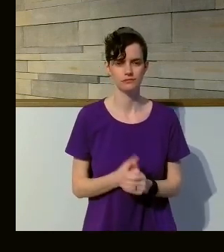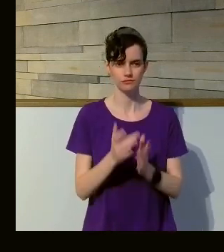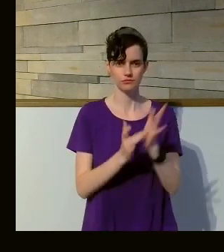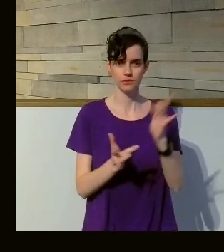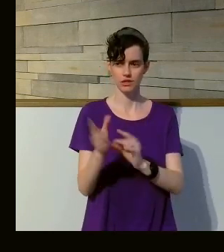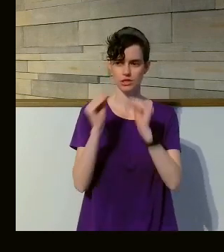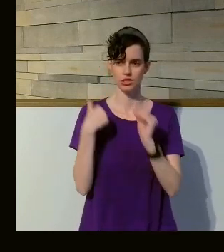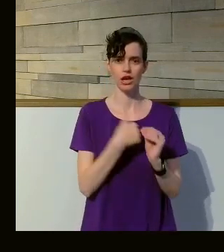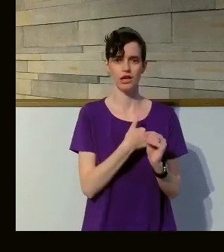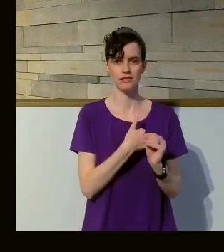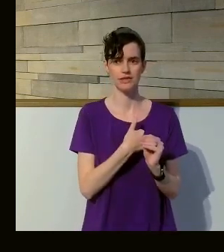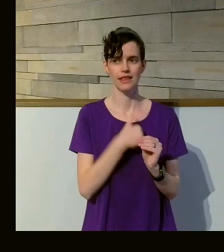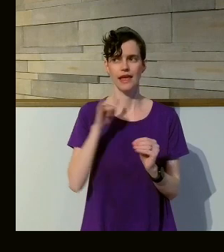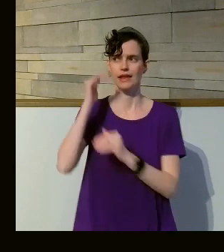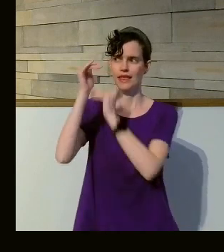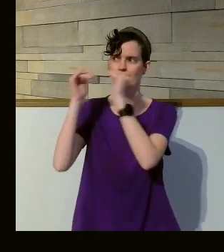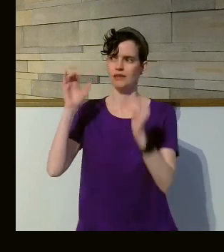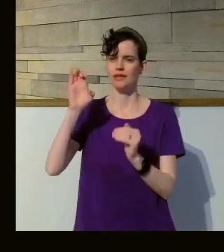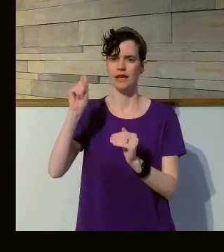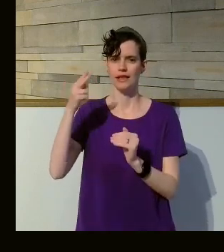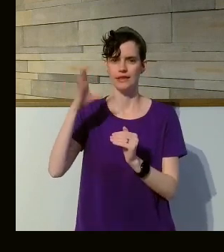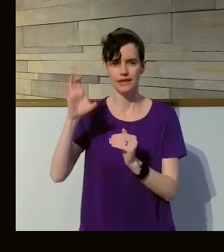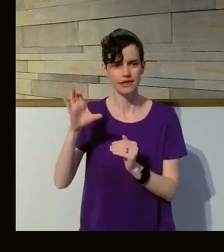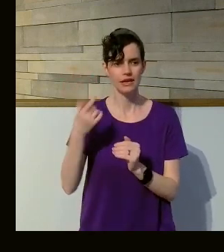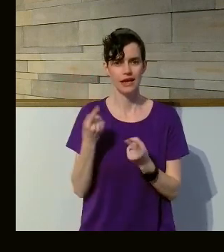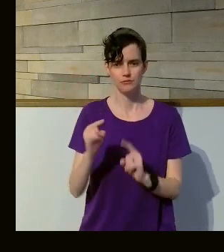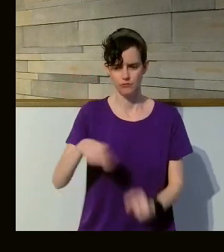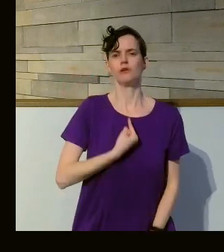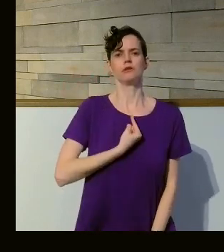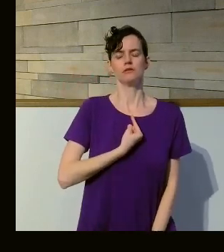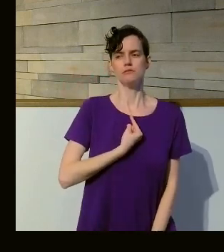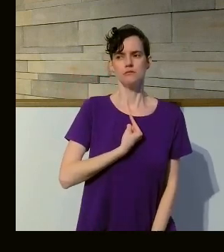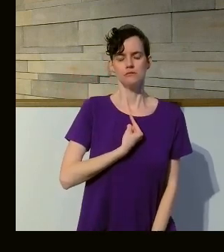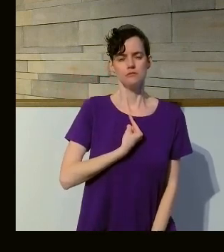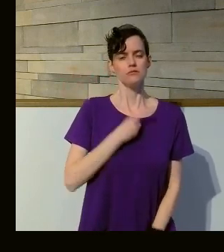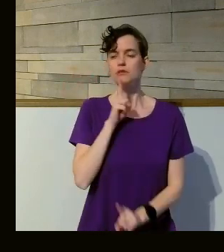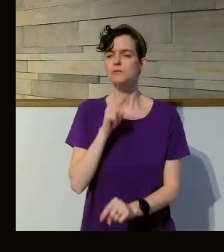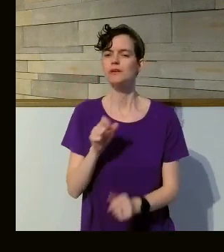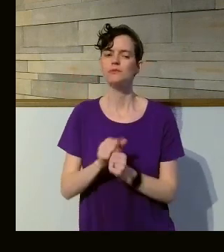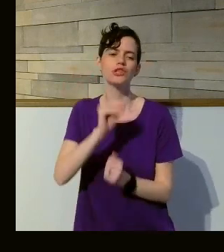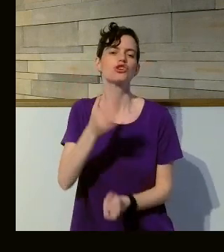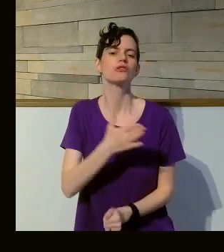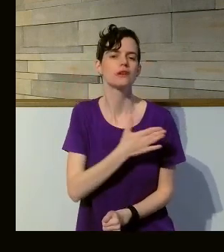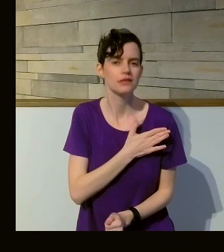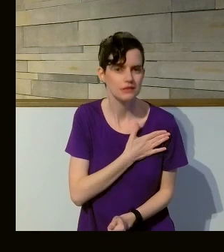Jesus teaches us that ethic from above, that whenever we're insulted, we respond with